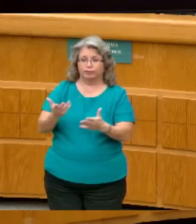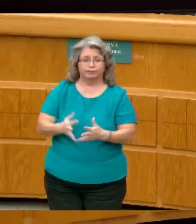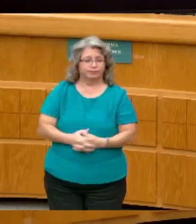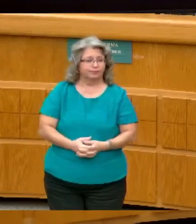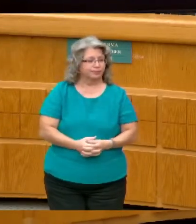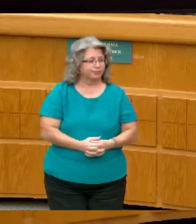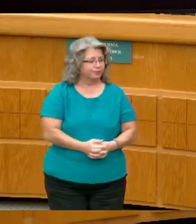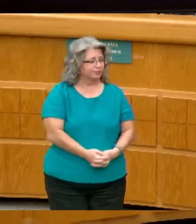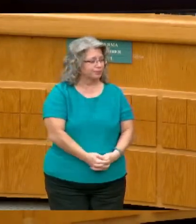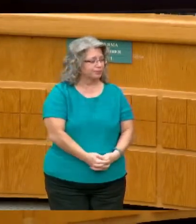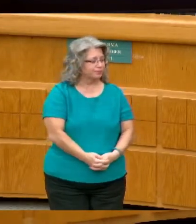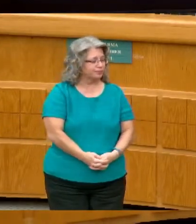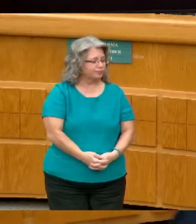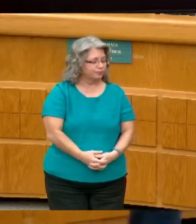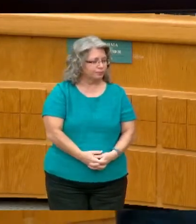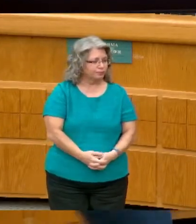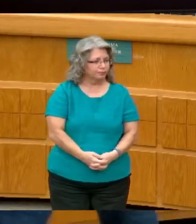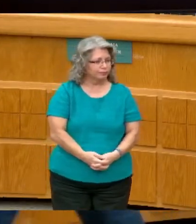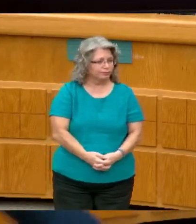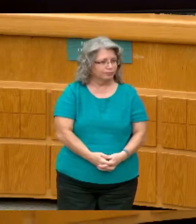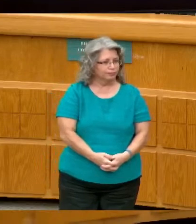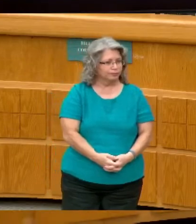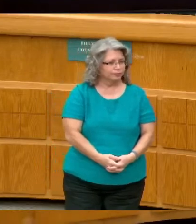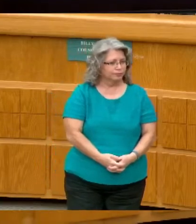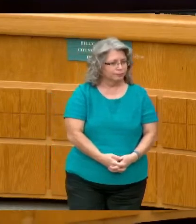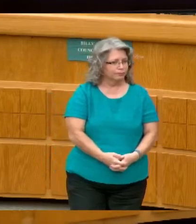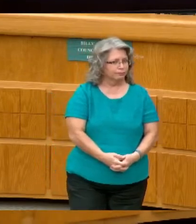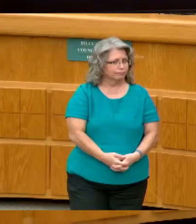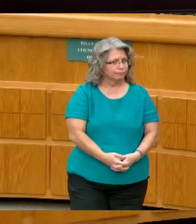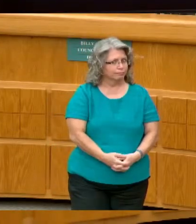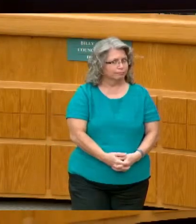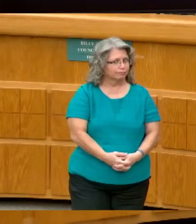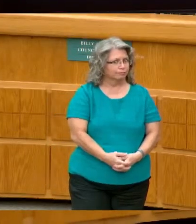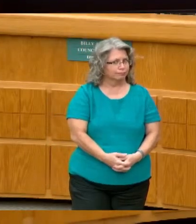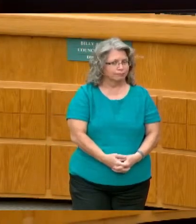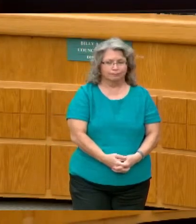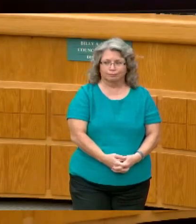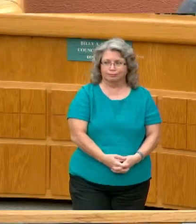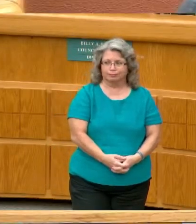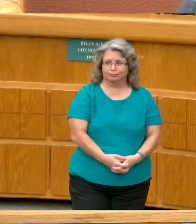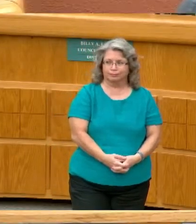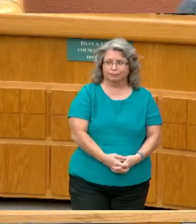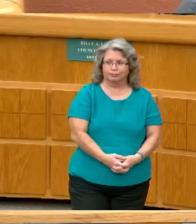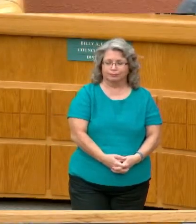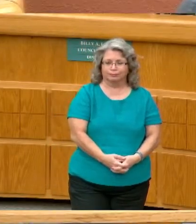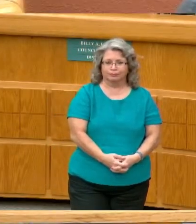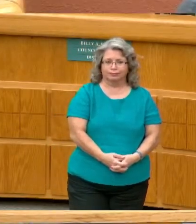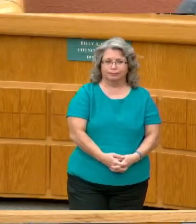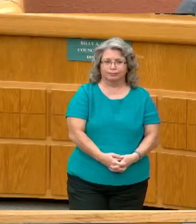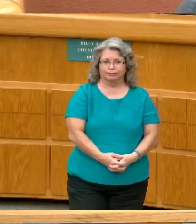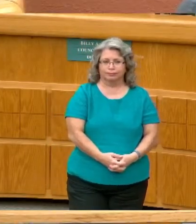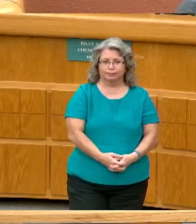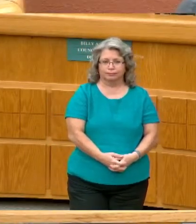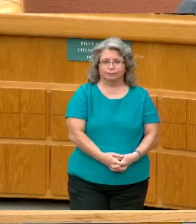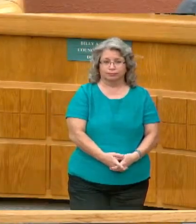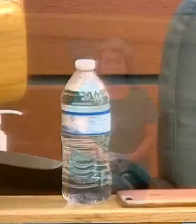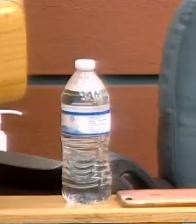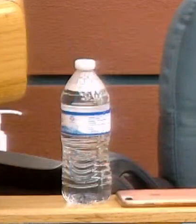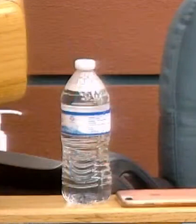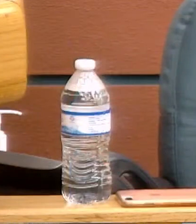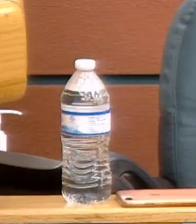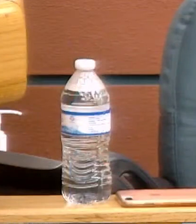Se estima que continuando con la utilización de cubrebocas, los casos por la variante Omicron pudieran ser casi nulos para el mes de